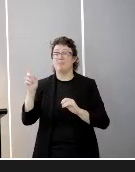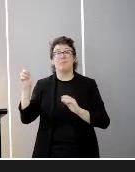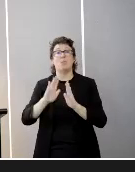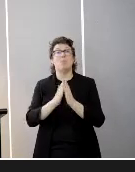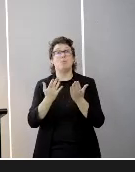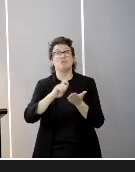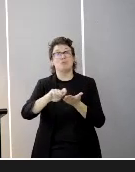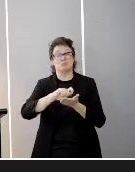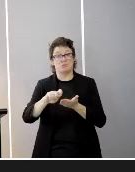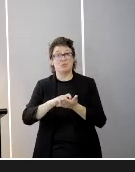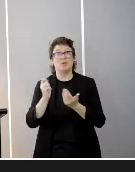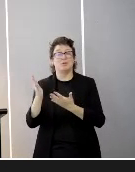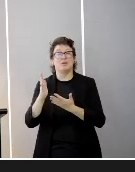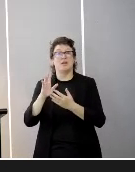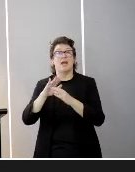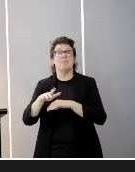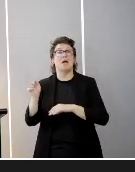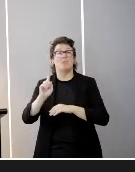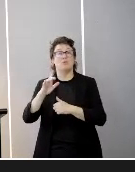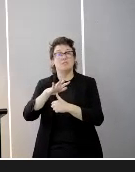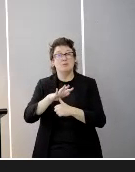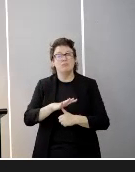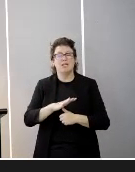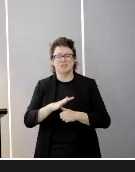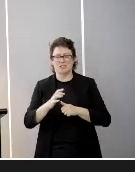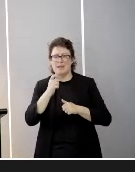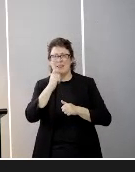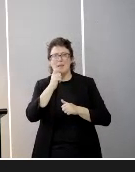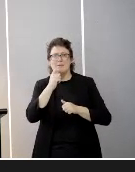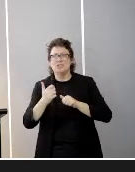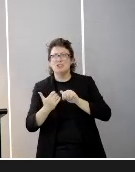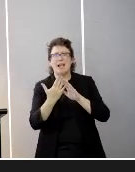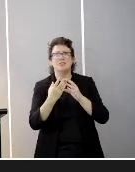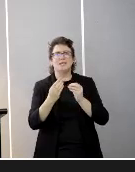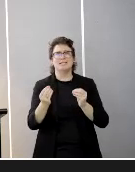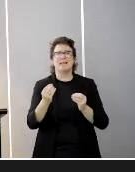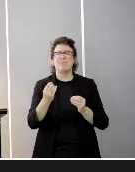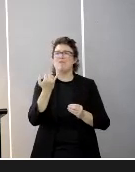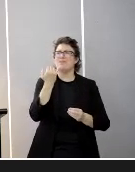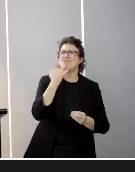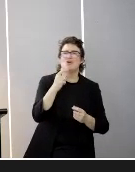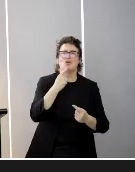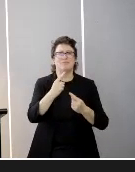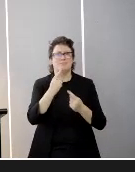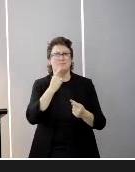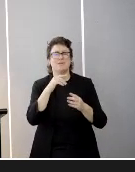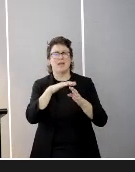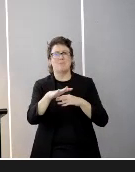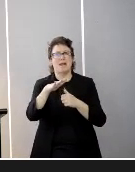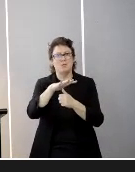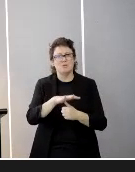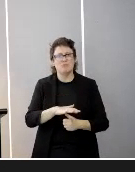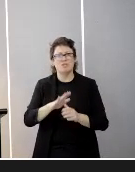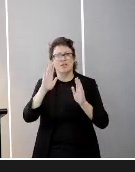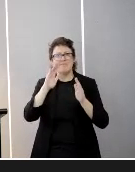year all about depression, kind of challenging some of the myths of depression. And there's a big focus on the body clock